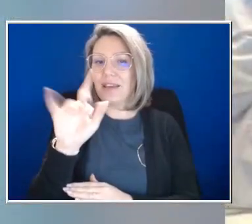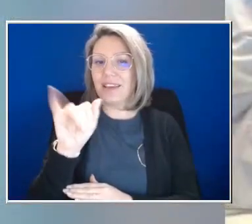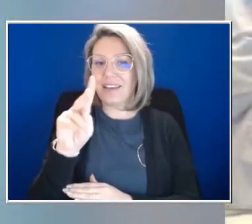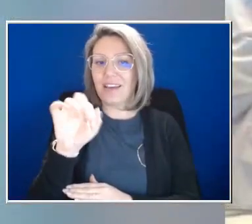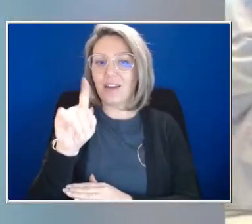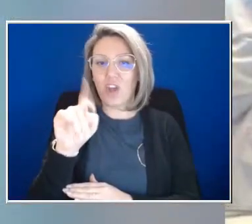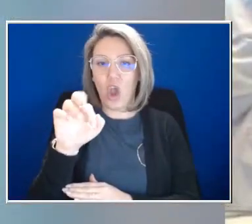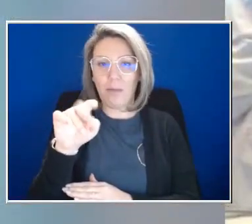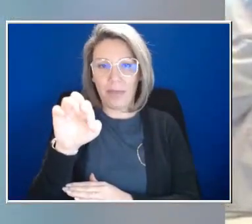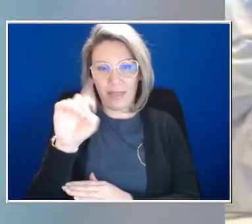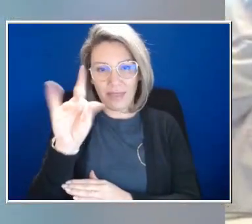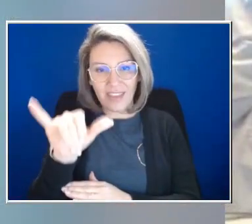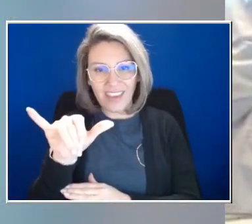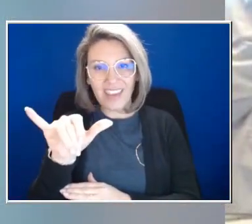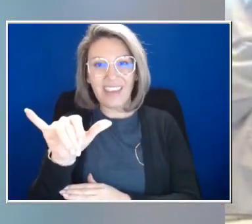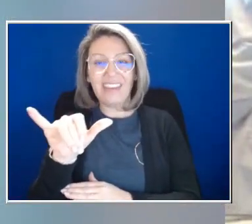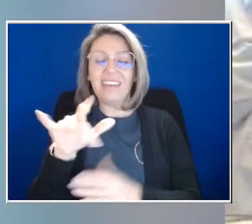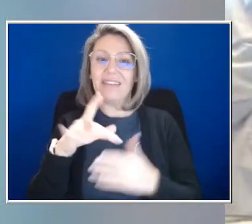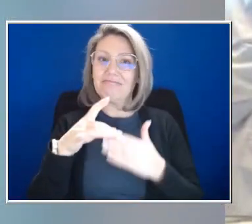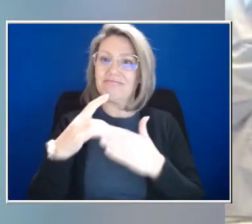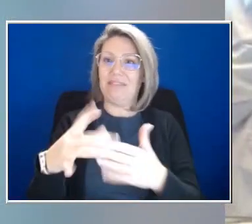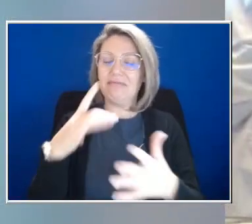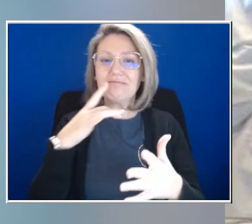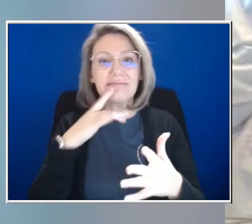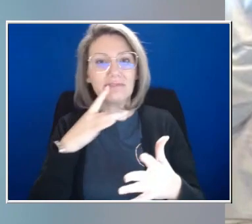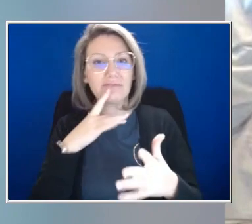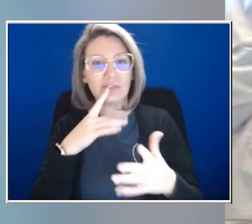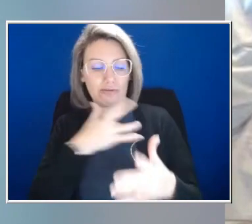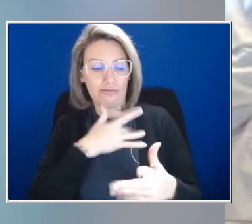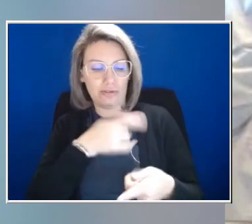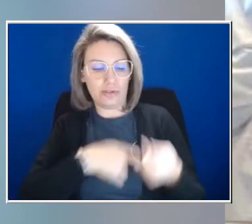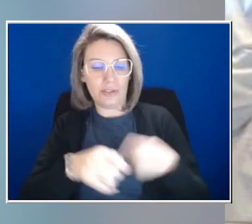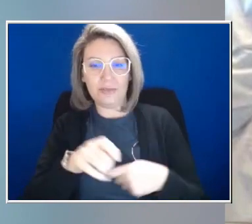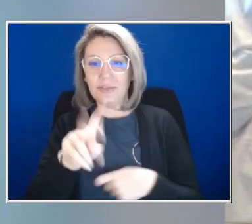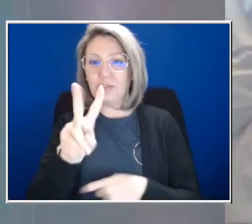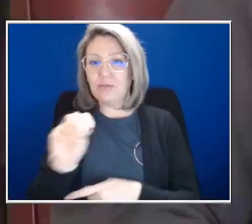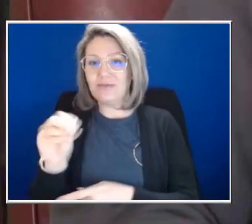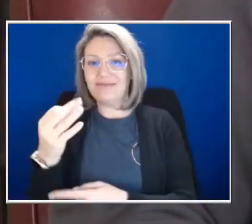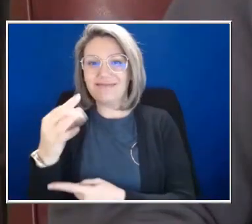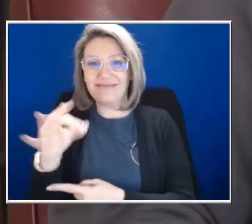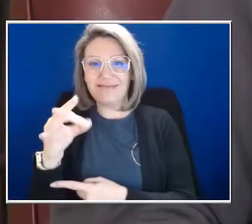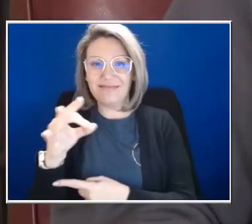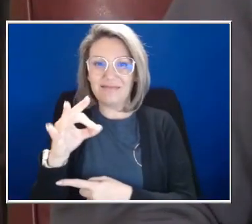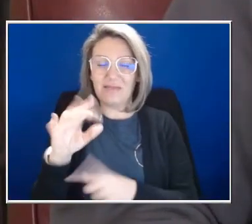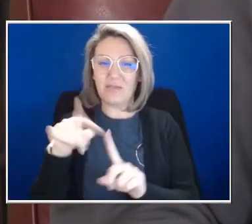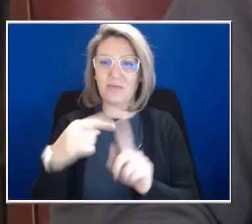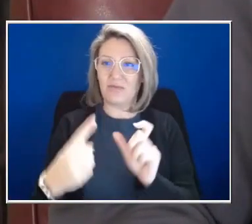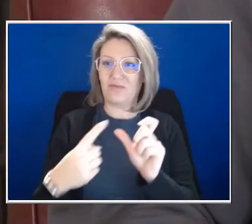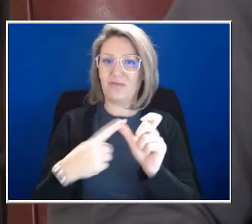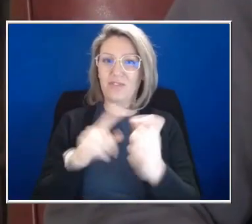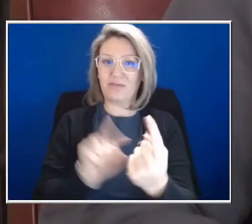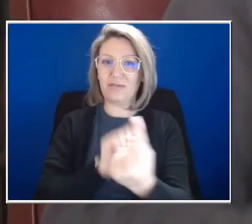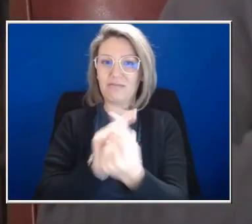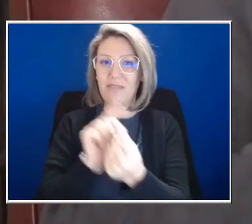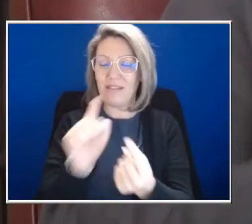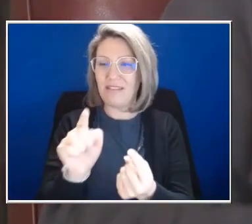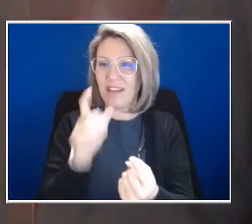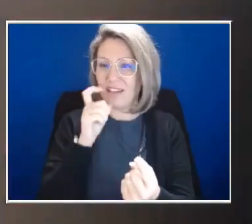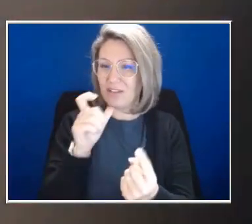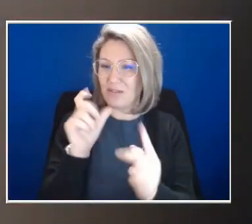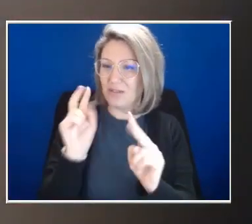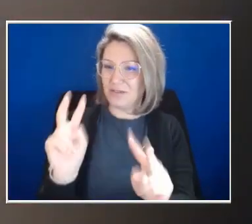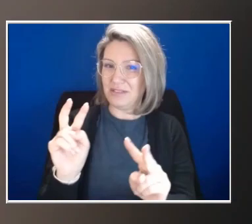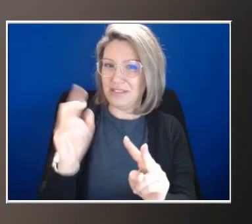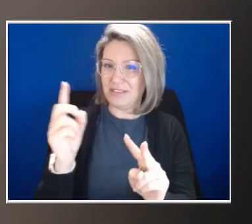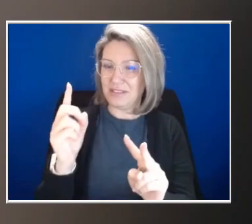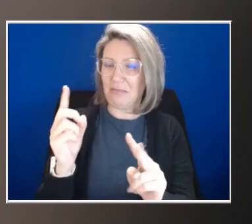in 2019 when we first met Corey. Somebody had to lose their life so I could keep mine. I don't look at it like it's somebody else's heart, it's our heart.